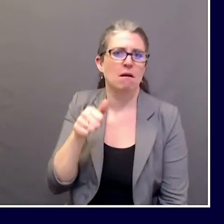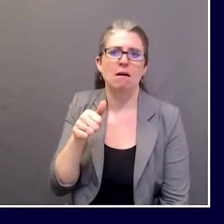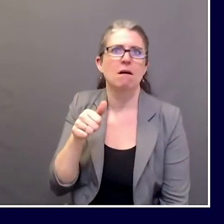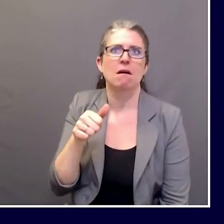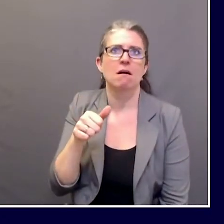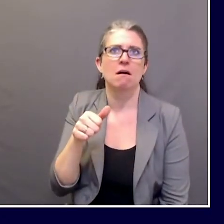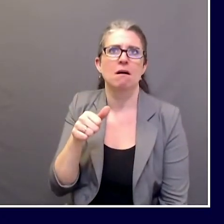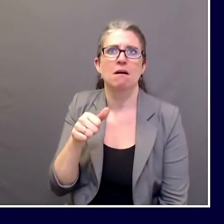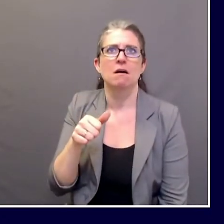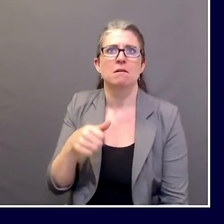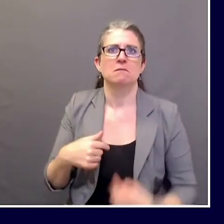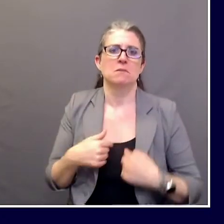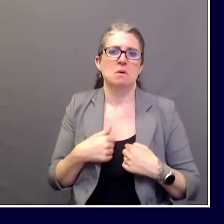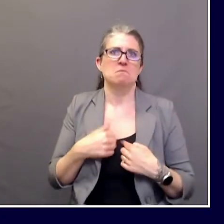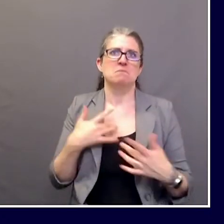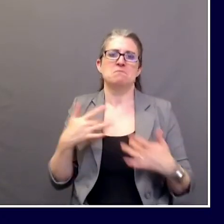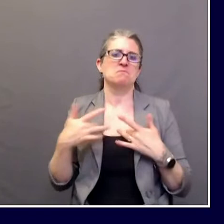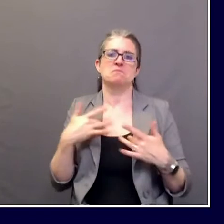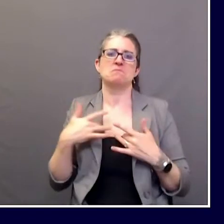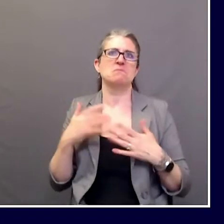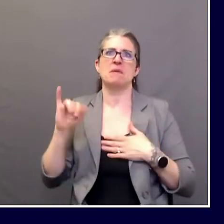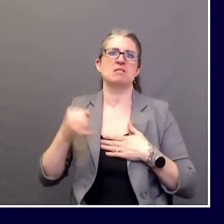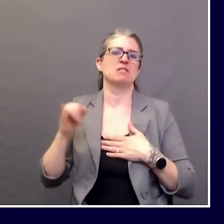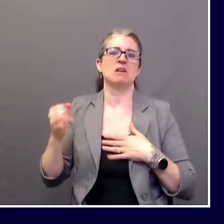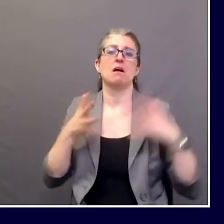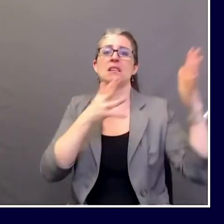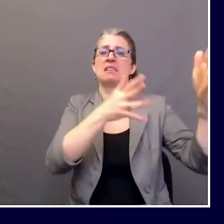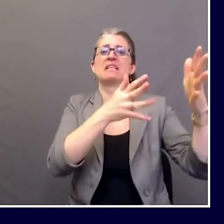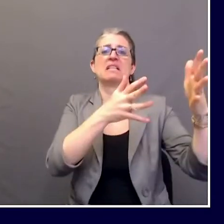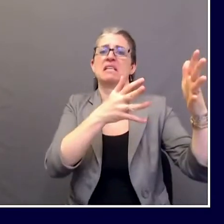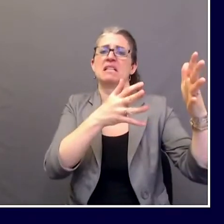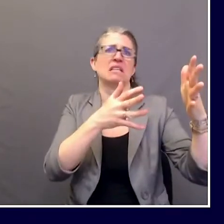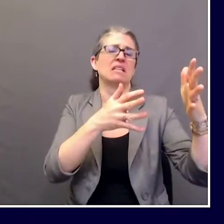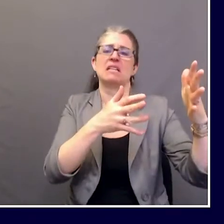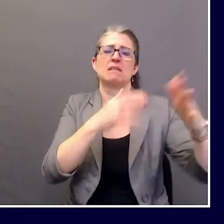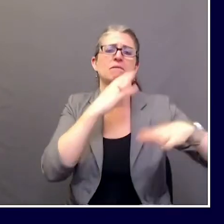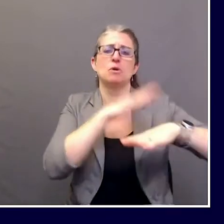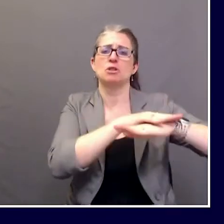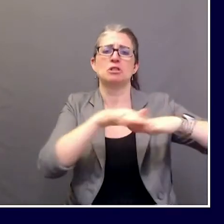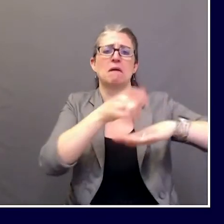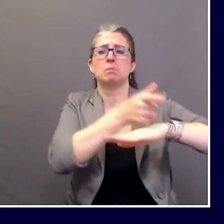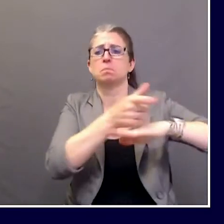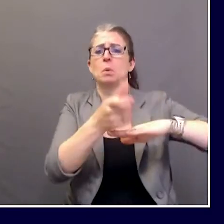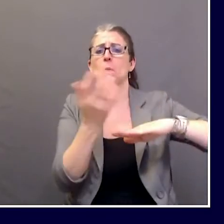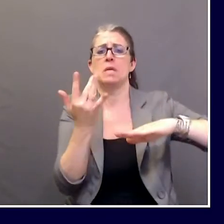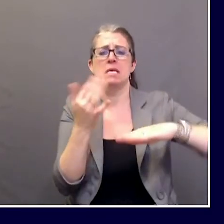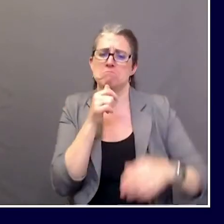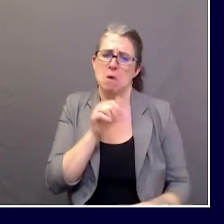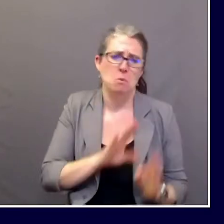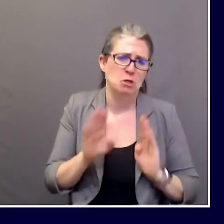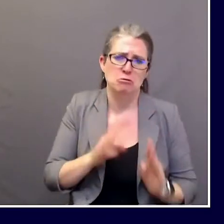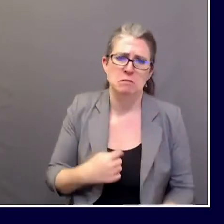shelves. Okay, thank you very much. Thanks, Mel. Over to Joe Lawler next.